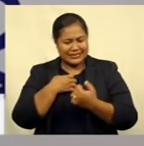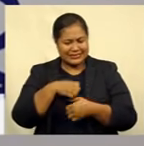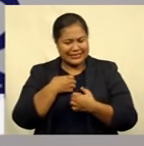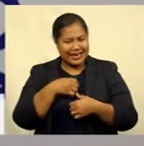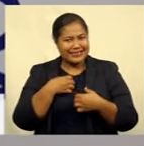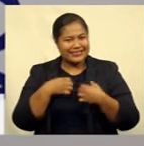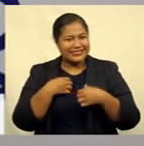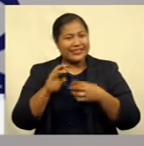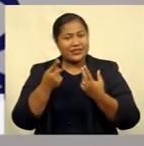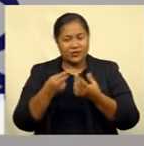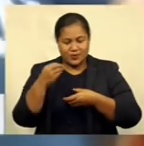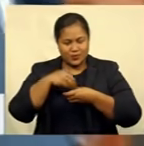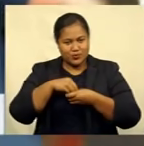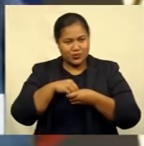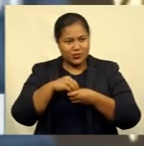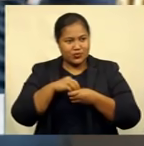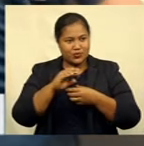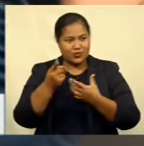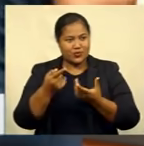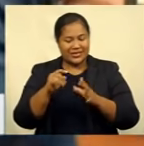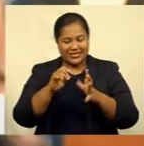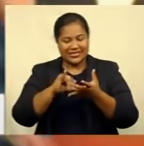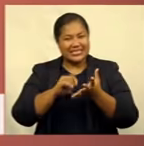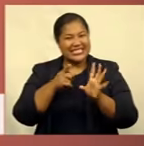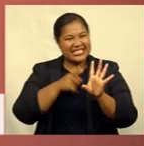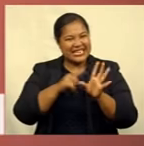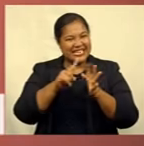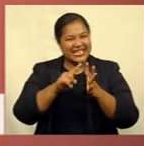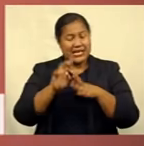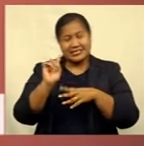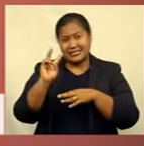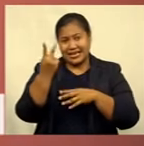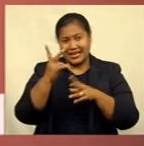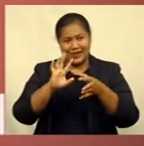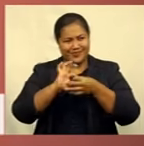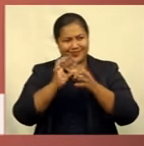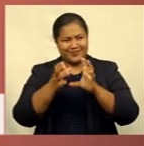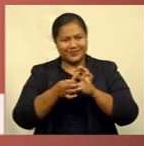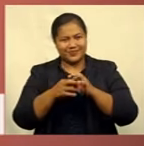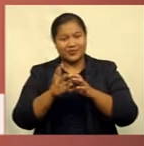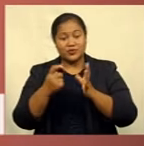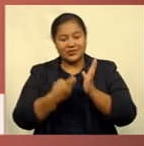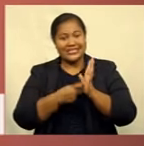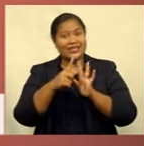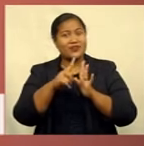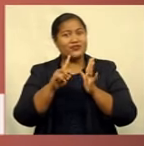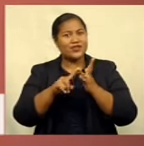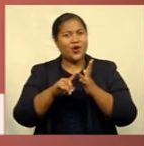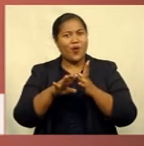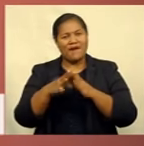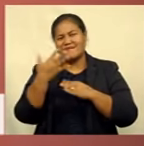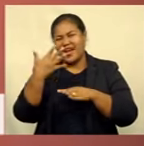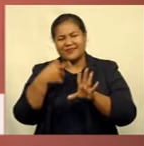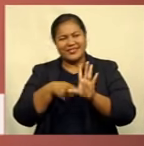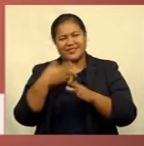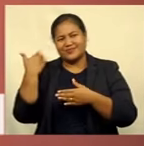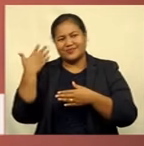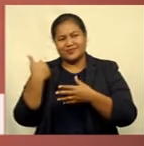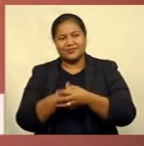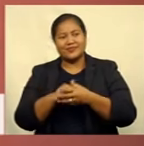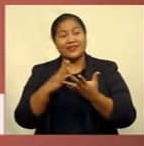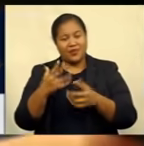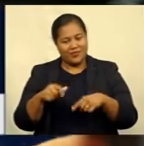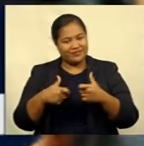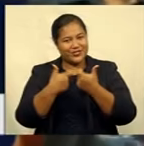is table tennis rep Shelly Yi. This will be Yi's second Olympics after featuring in Rio 5 years ago, and she hasn't let her